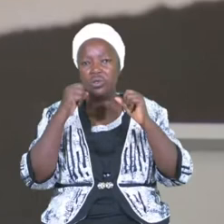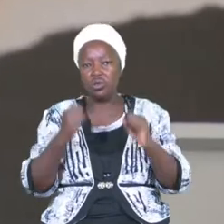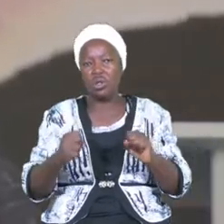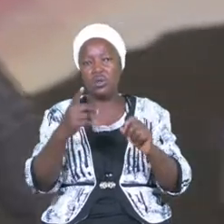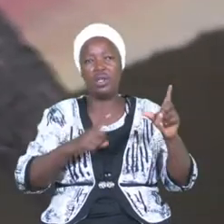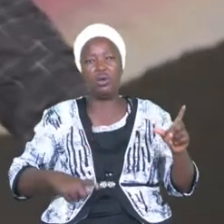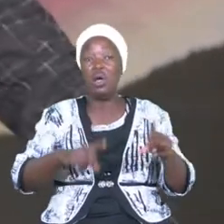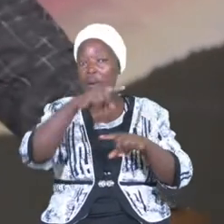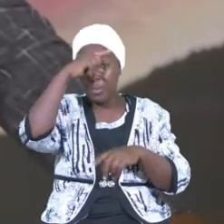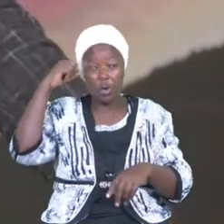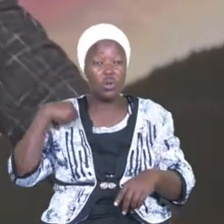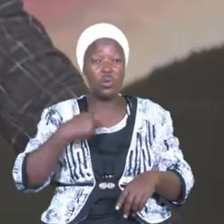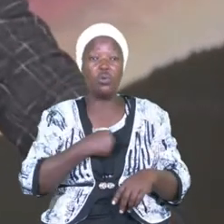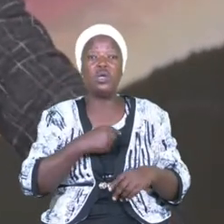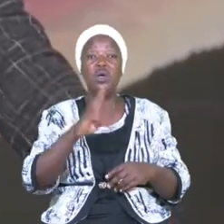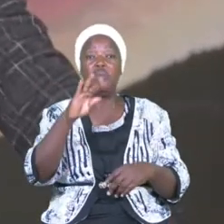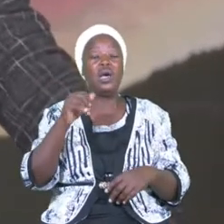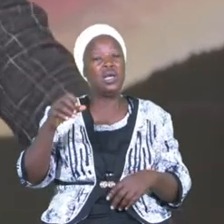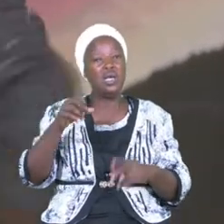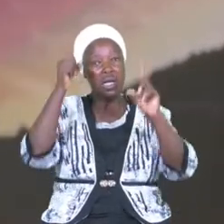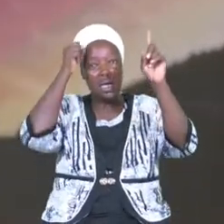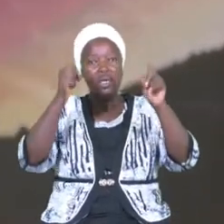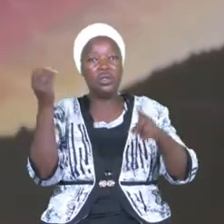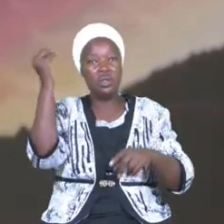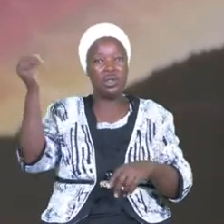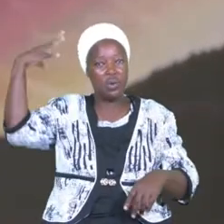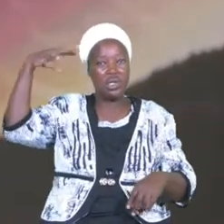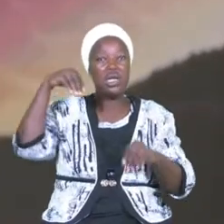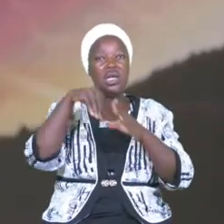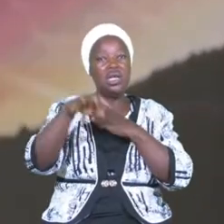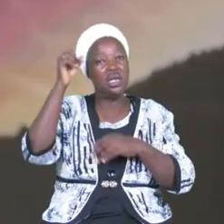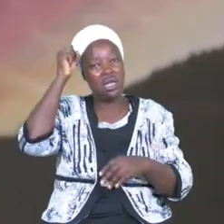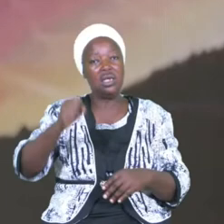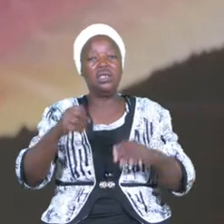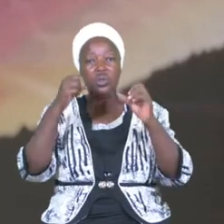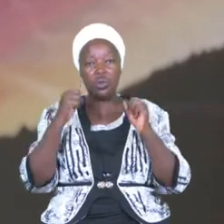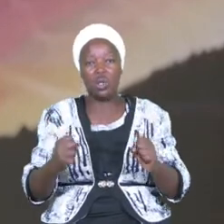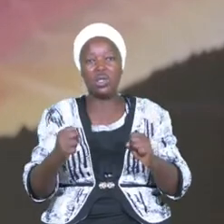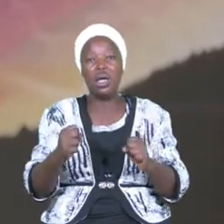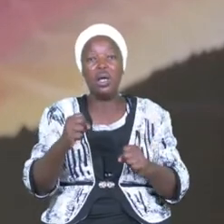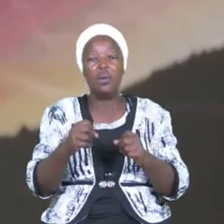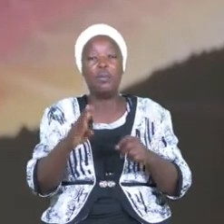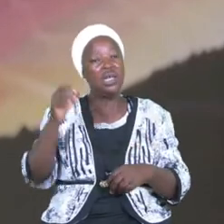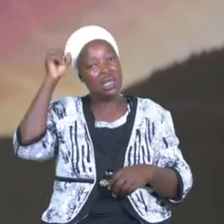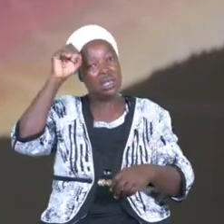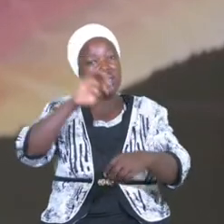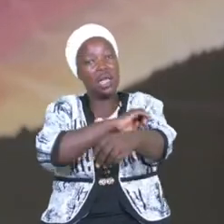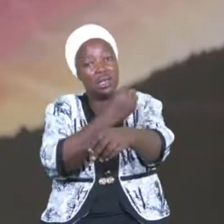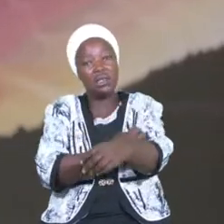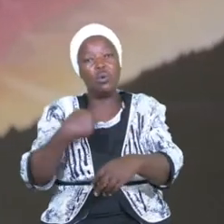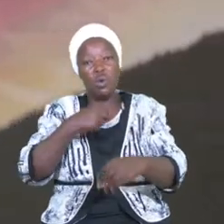his grace, in his strength, by his power, we have risen with